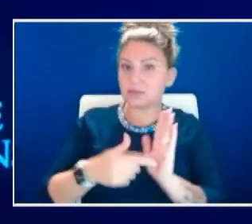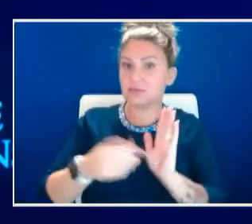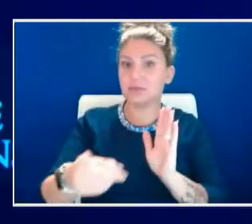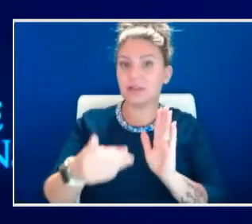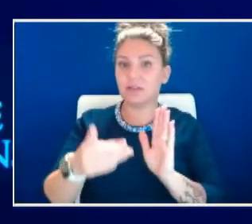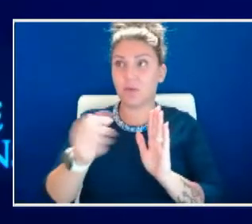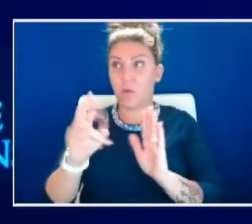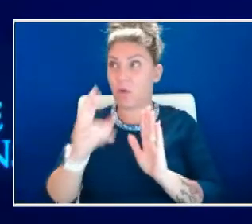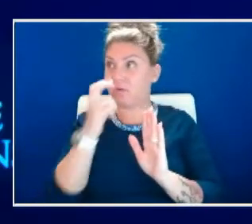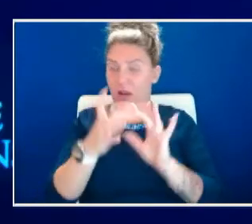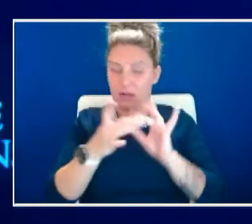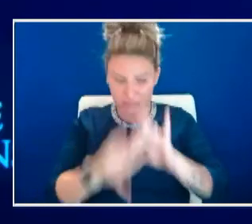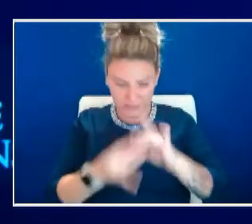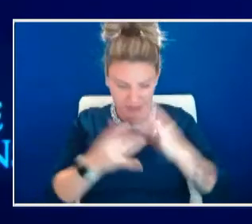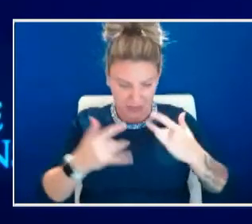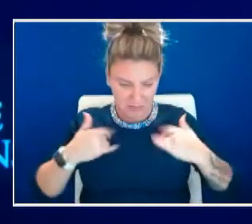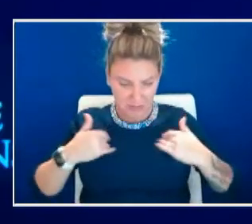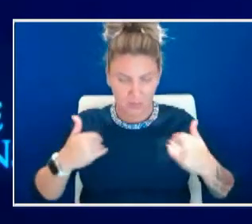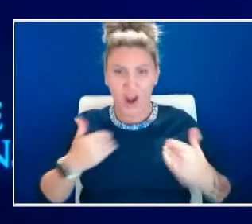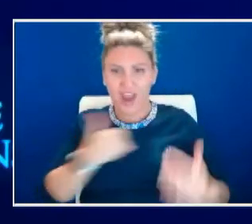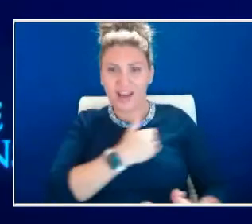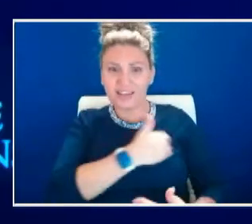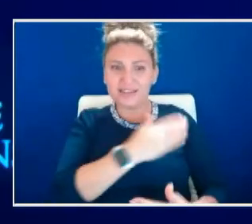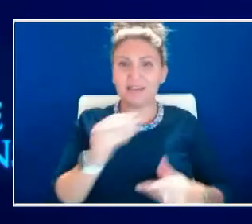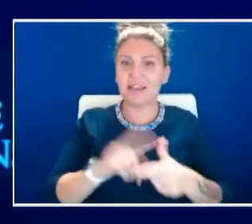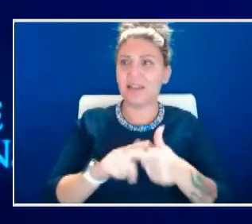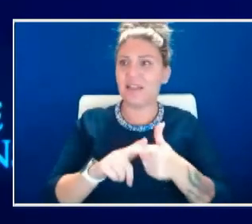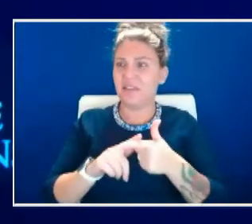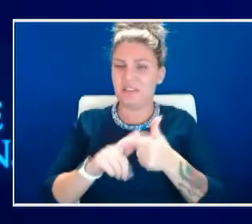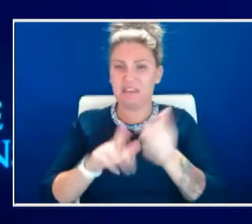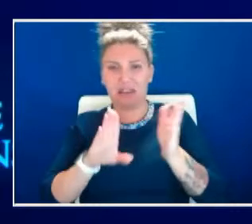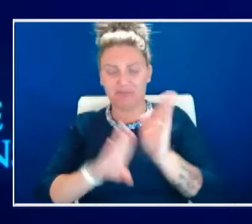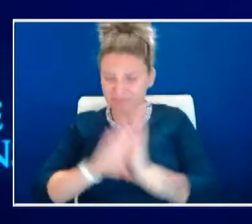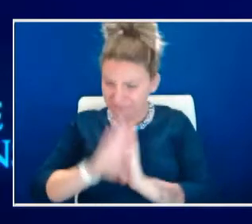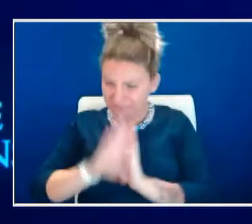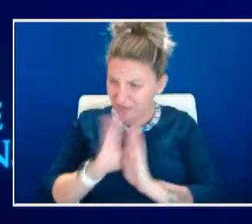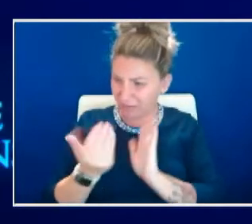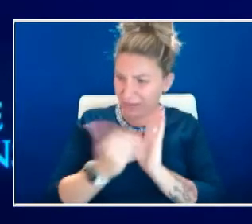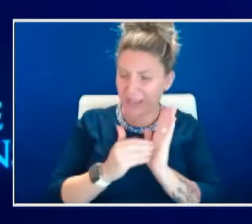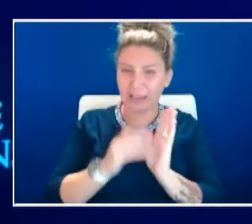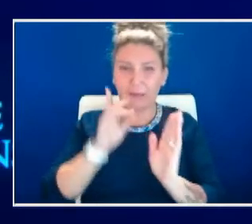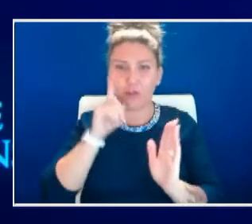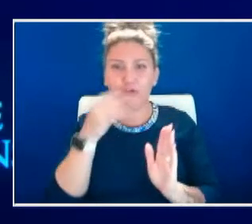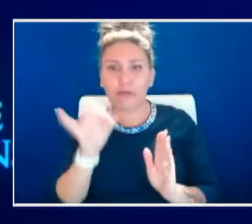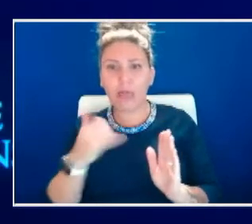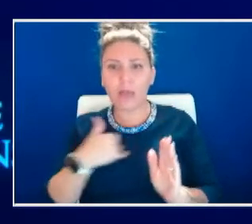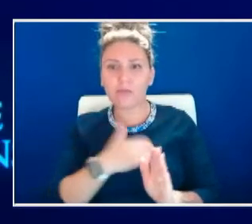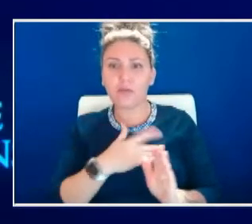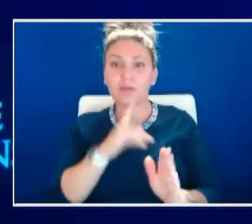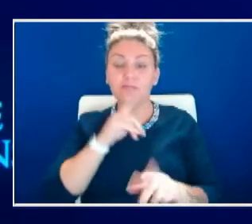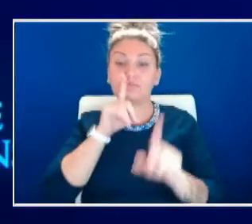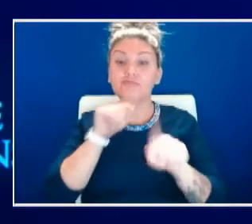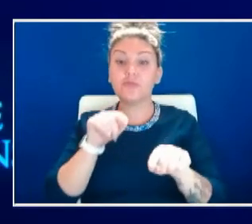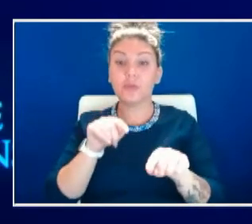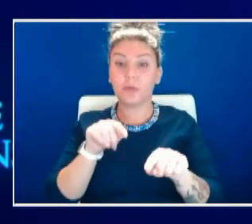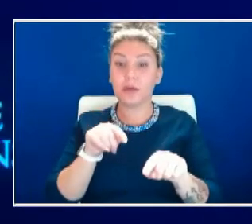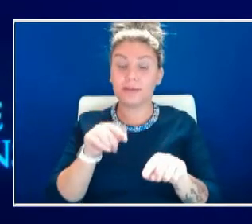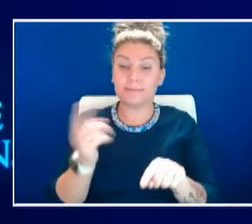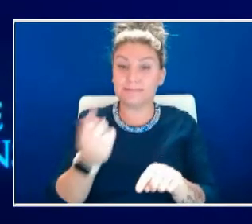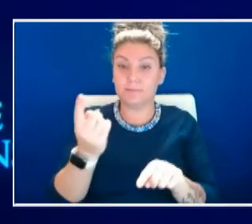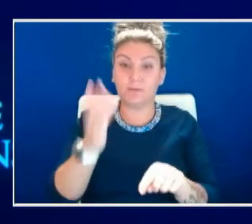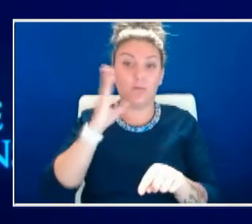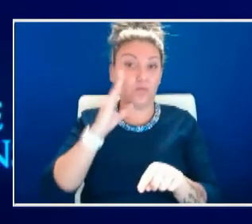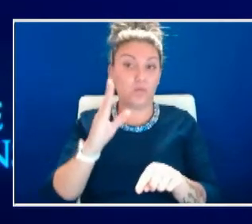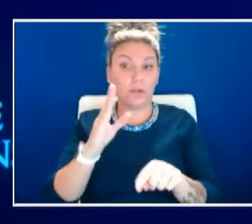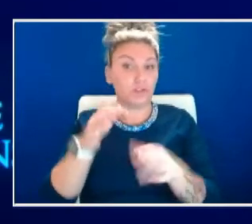or having something that is recreated in the form of breast reconstruction. And so as a result of that, some women will choose just to have the mastectomies and